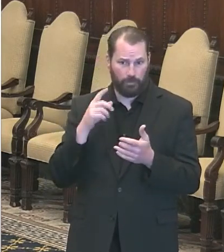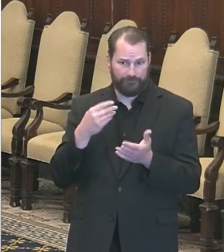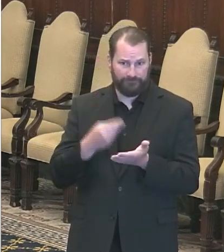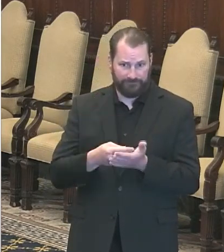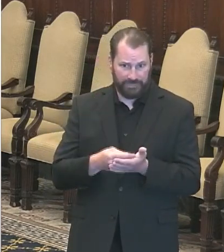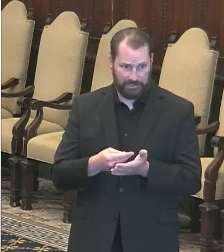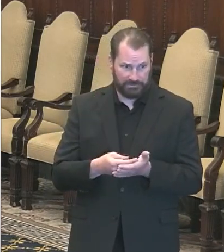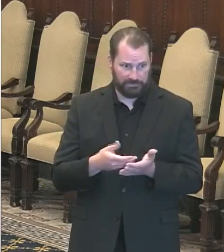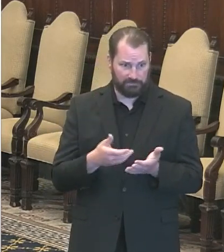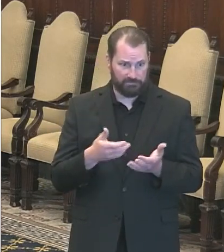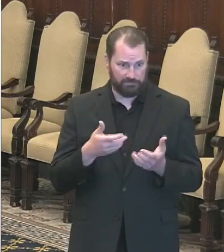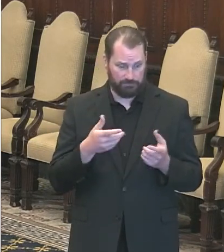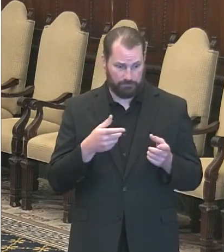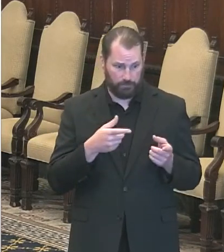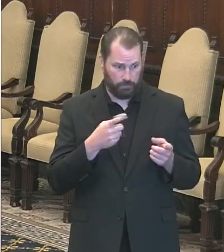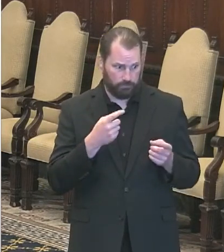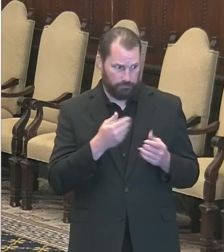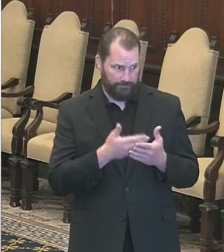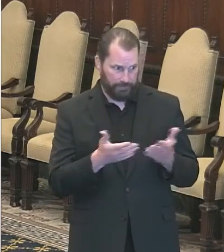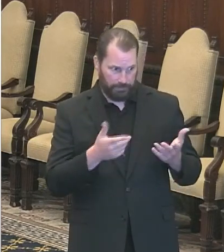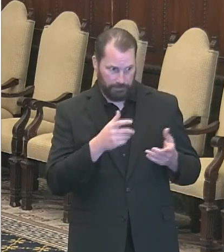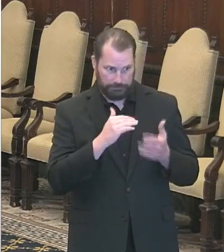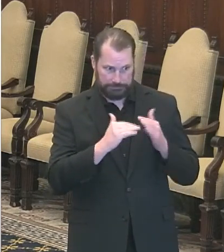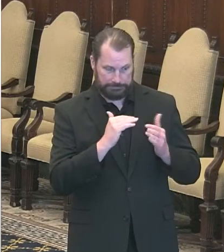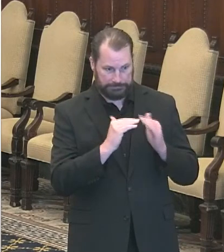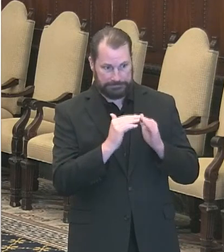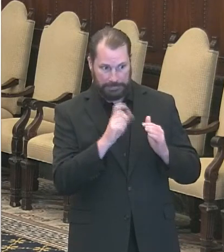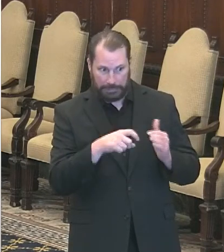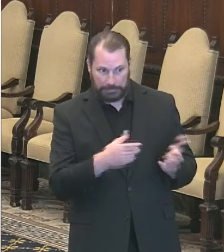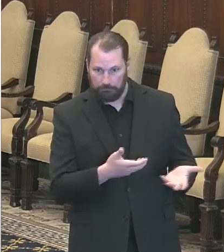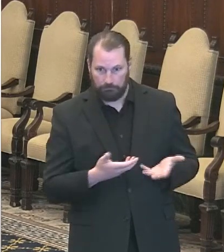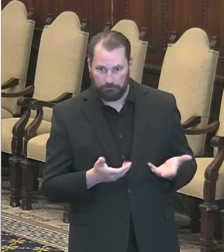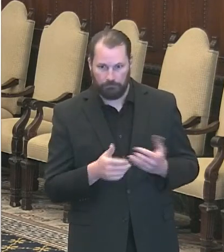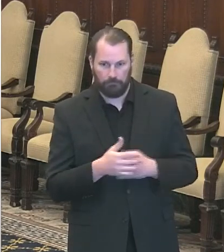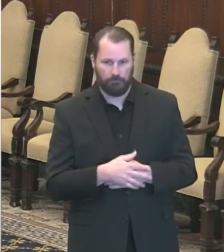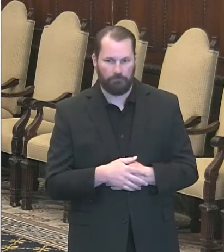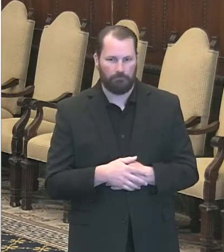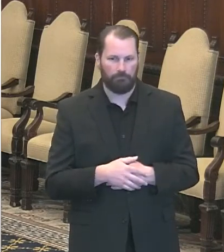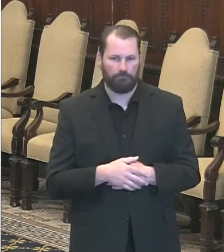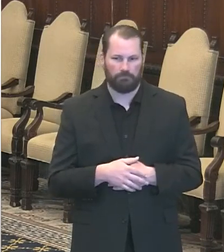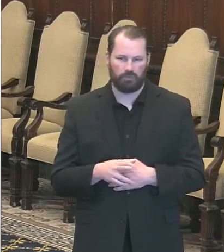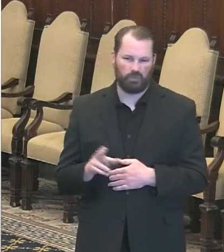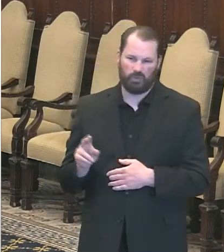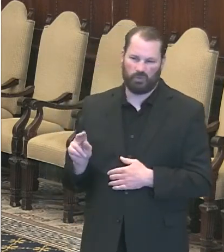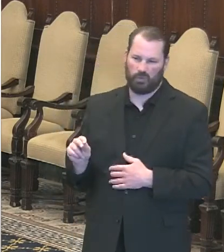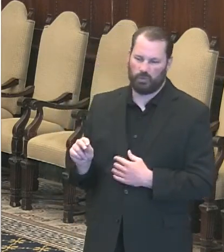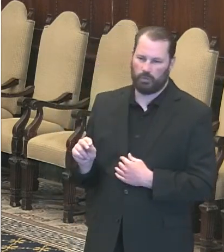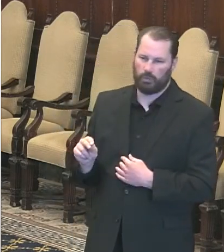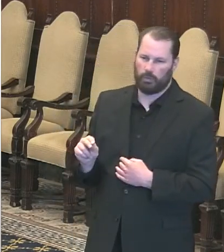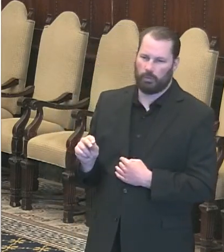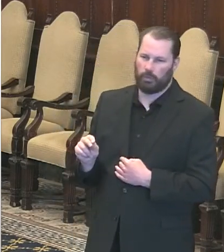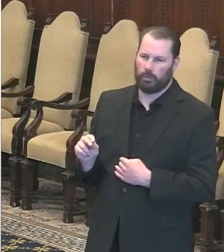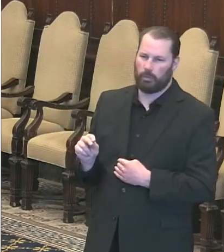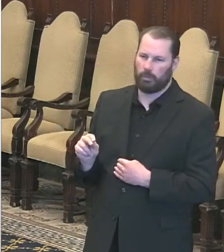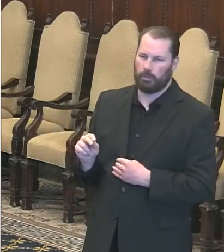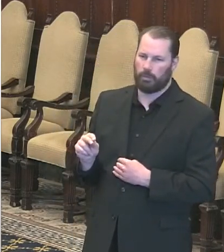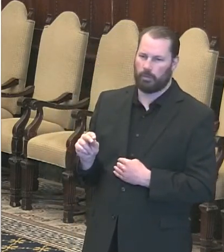Not receiving any funding from the city of Philadelphia right now. Okay. And just one quick follow-up, if I could, for our sister station,